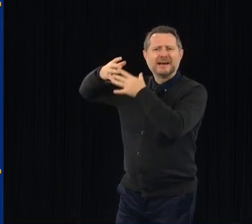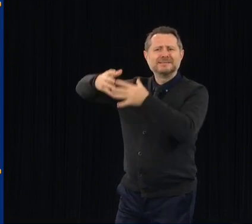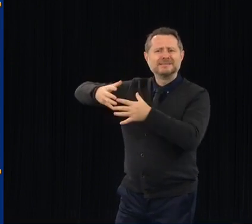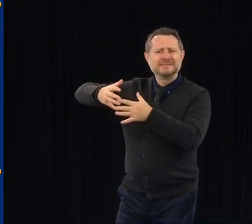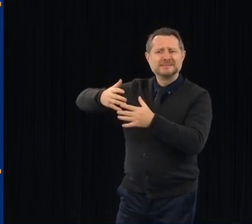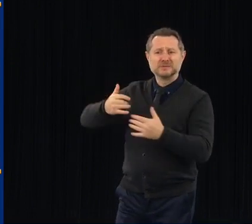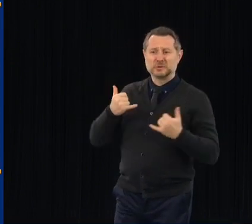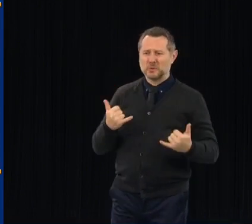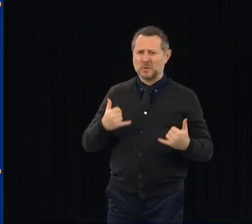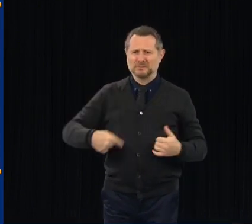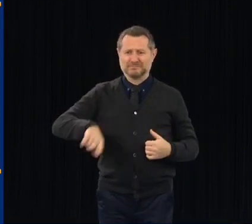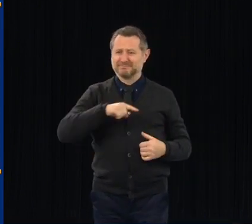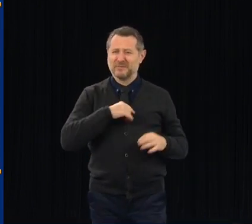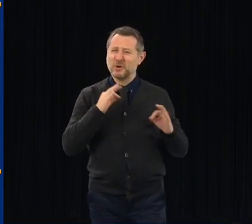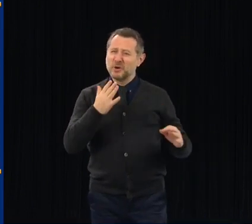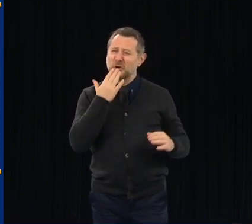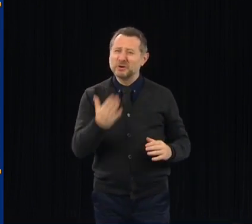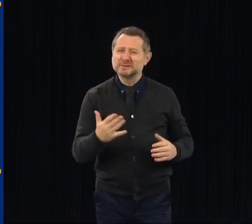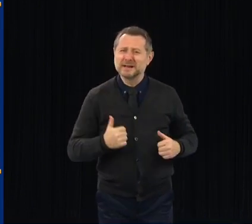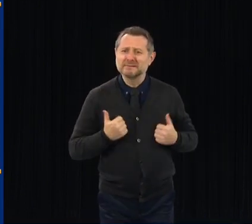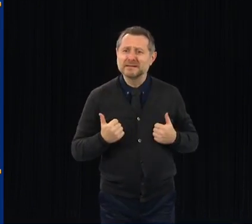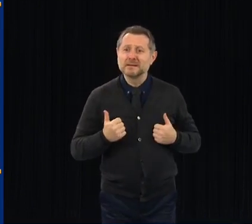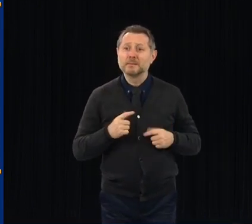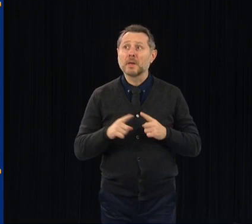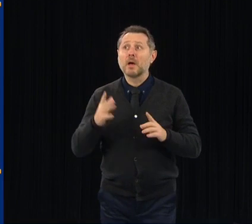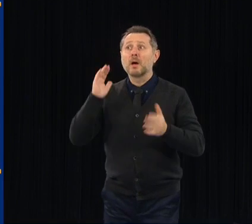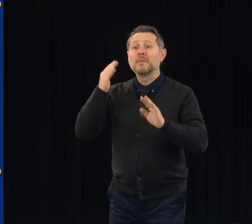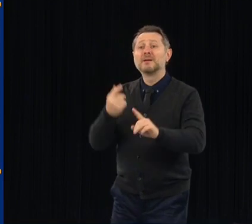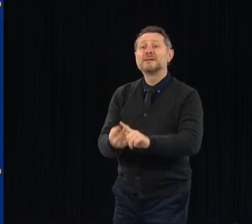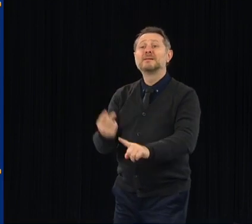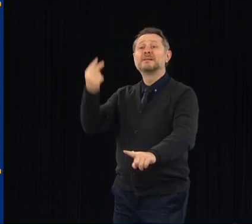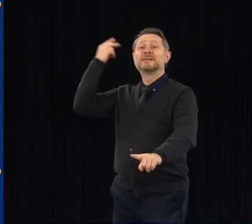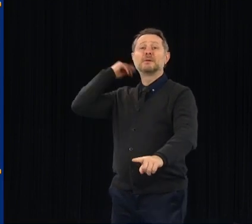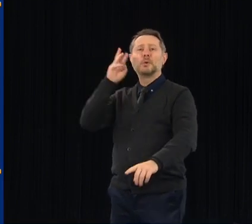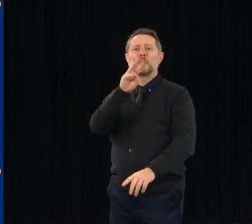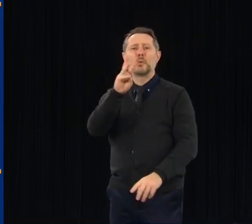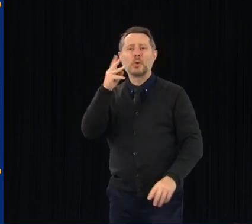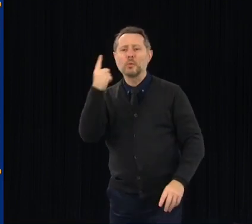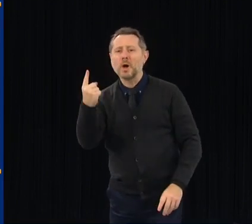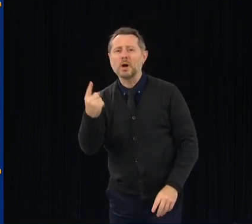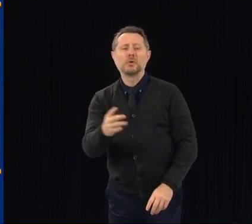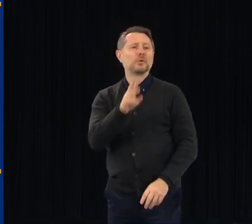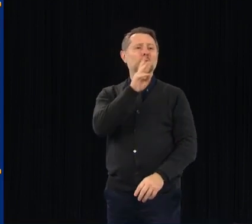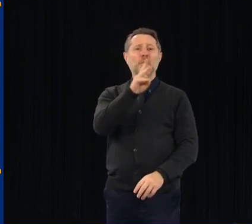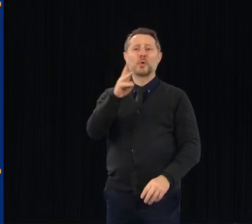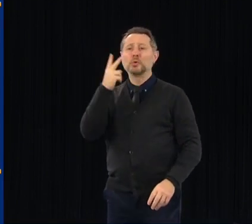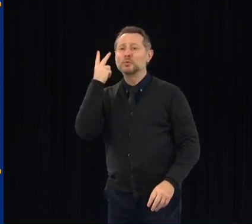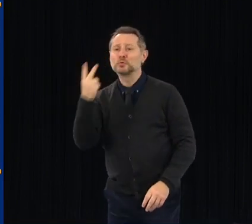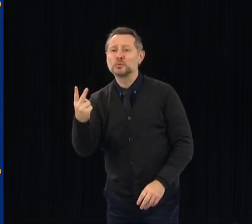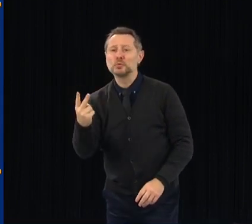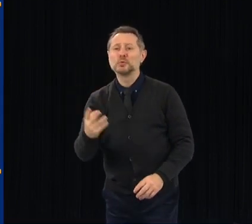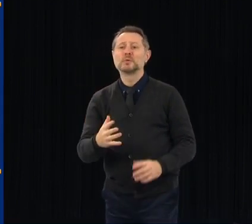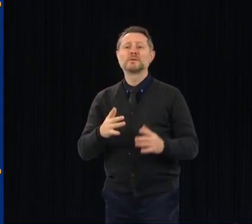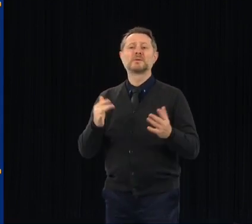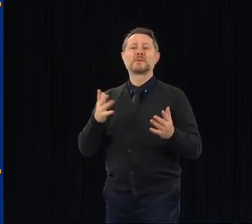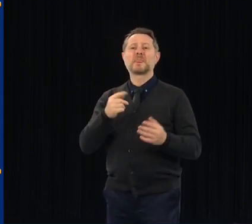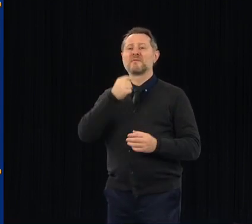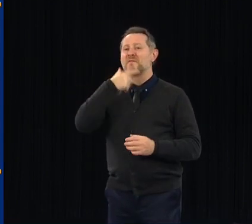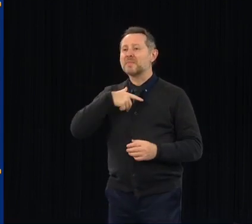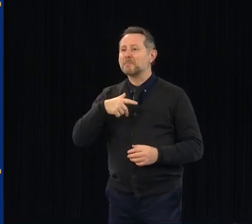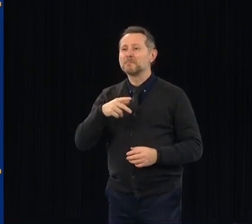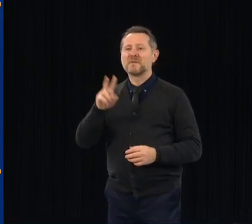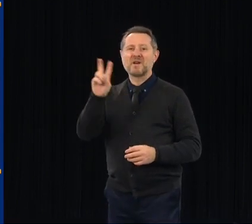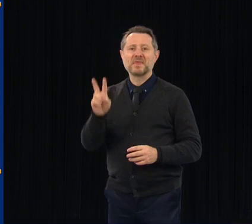now. Go back, World War I, World War II, Vietnam, 1918 flu pandemic. You find